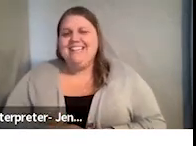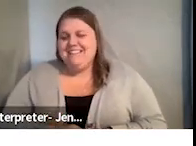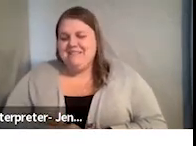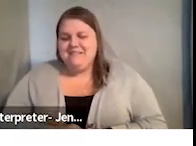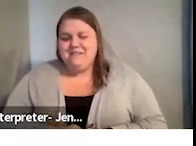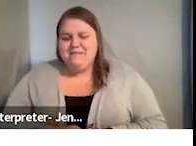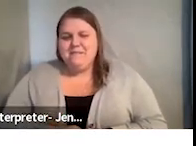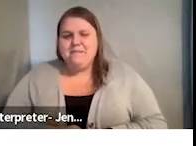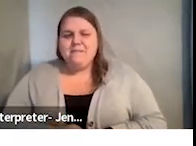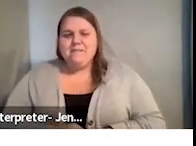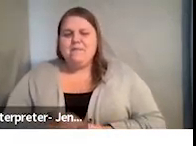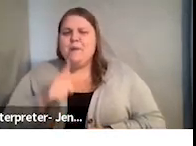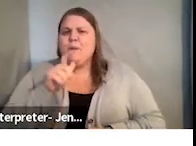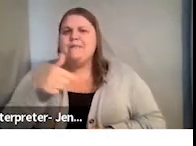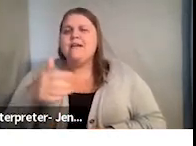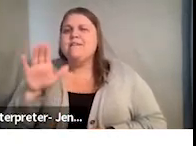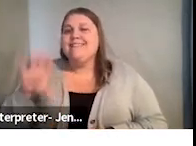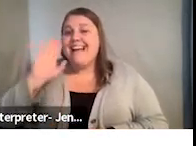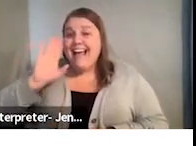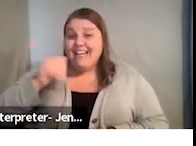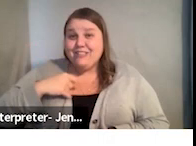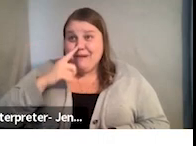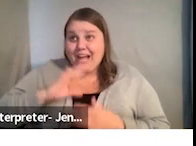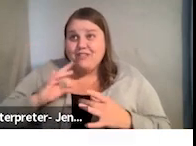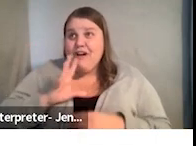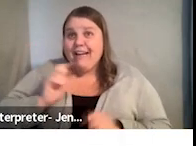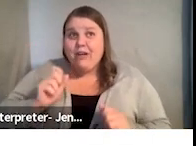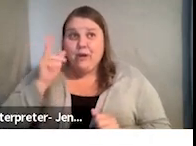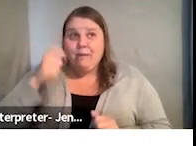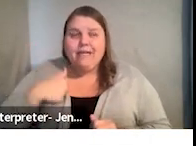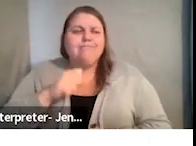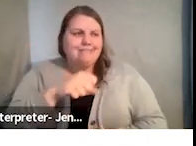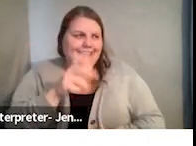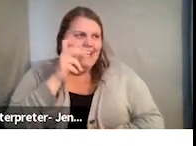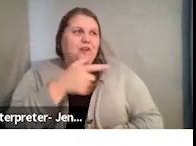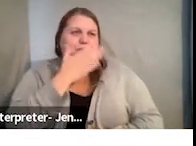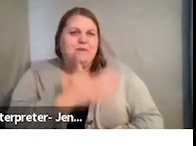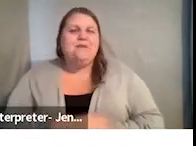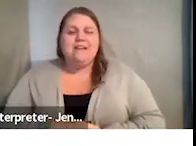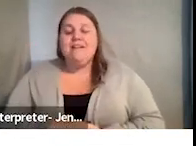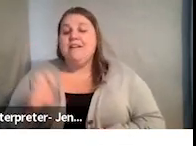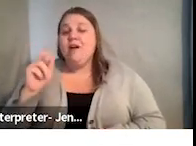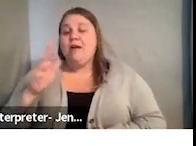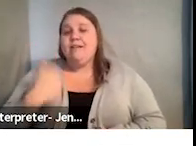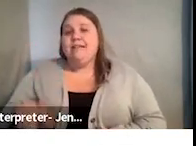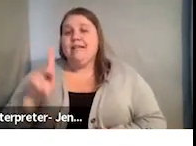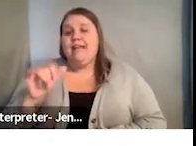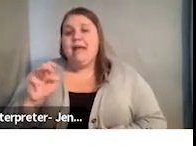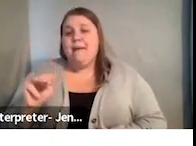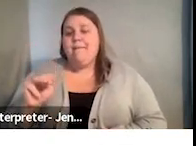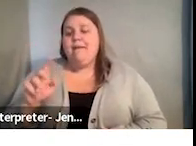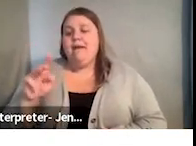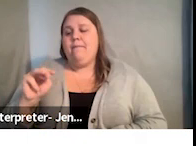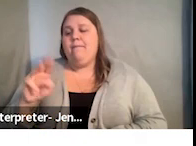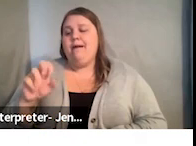Okay. Who's Is- next? Hi, can I talk? I don't know if anybody can hear me. Yes, we can hear you. Okay, this is Kim Musgrave.